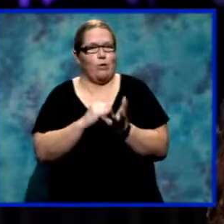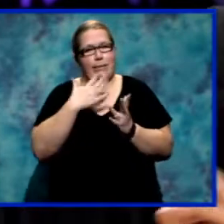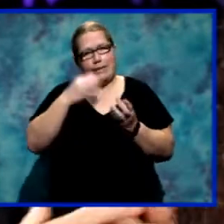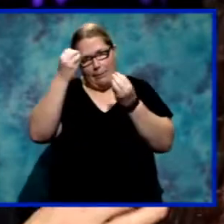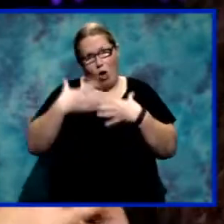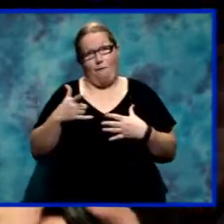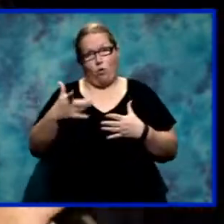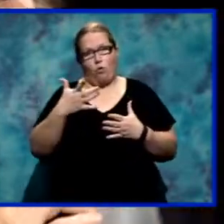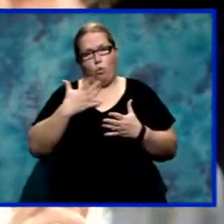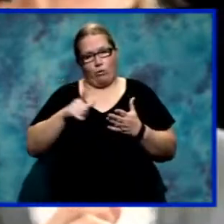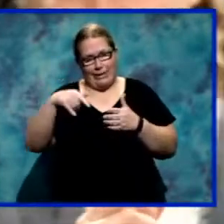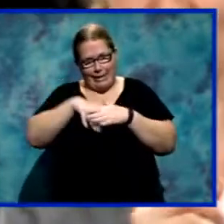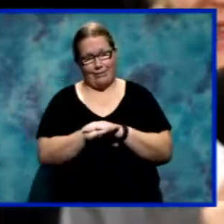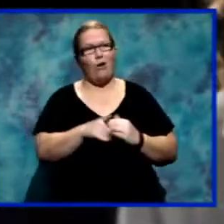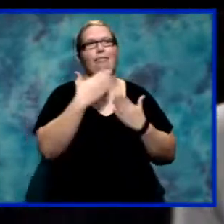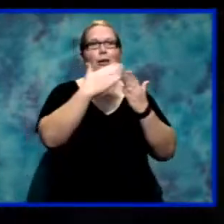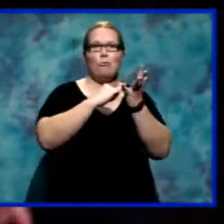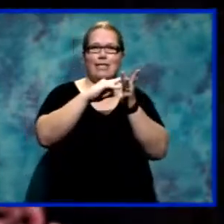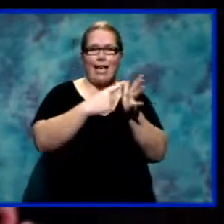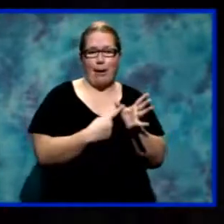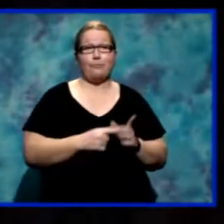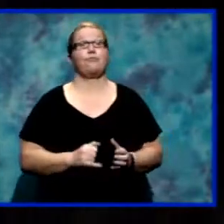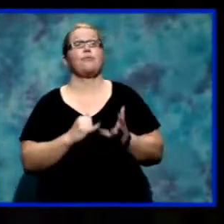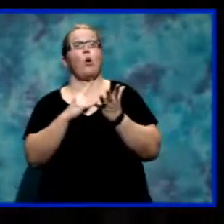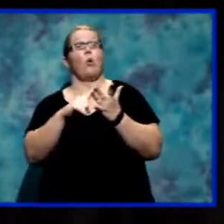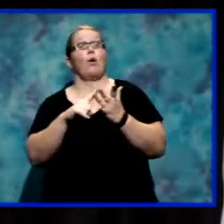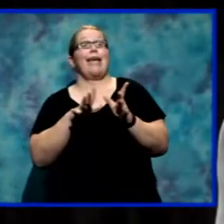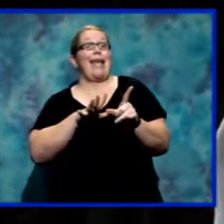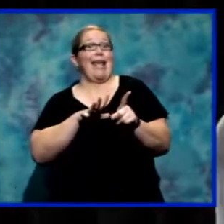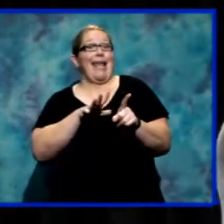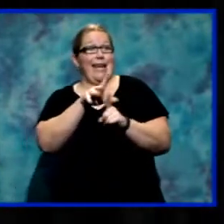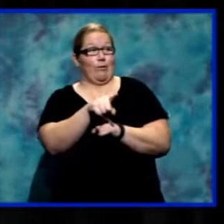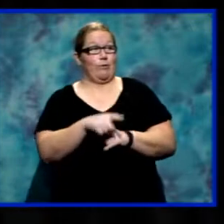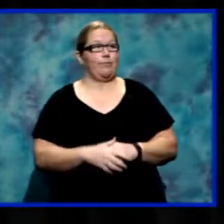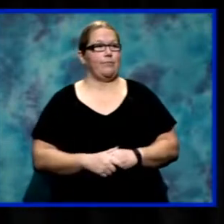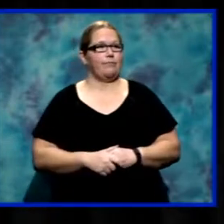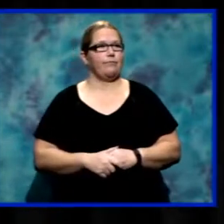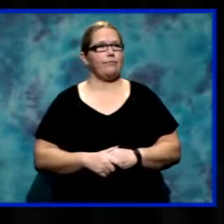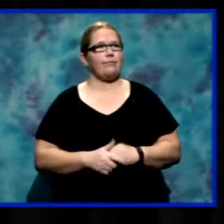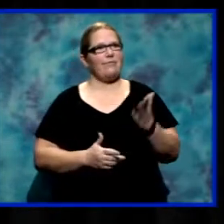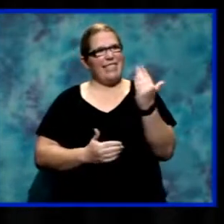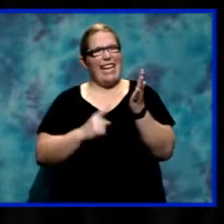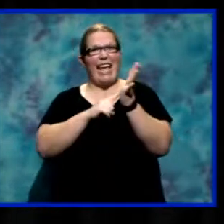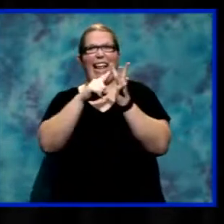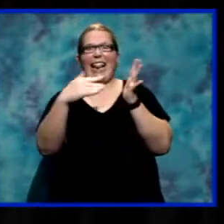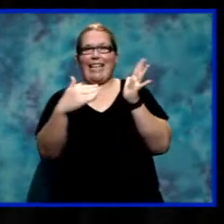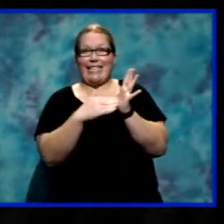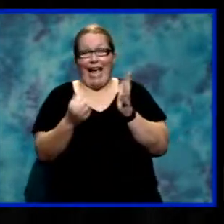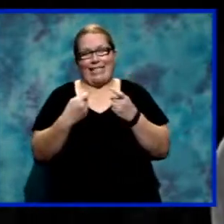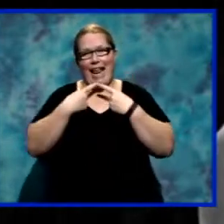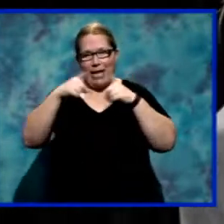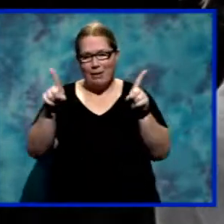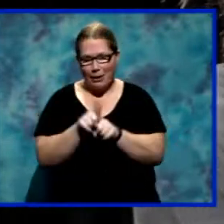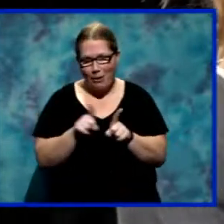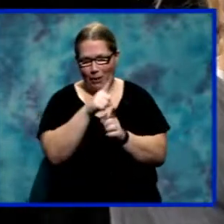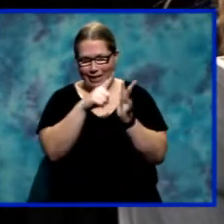you. Thank you, Sia. Next week, come Lizka, come. Lizka has an announcement she'd also like